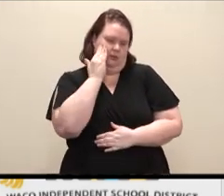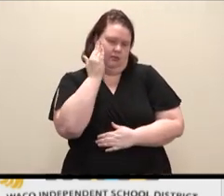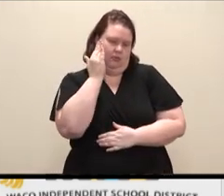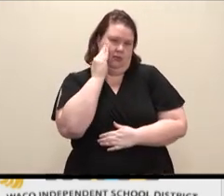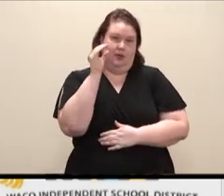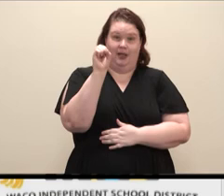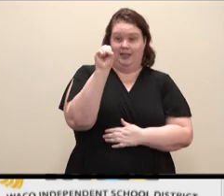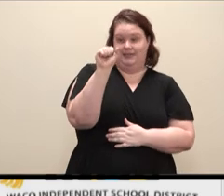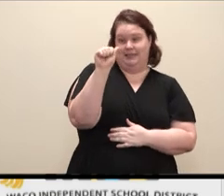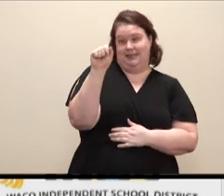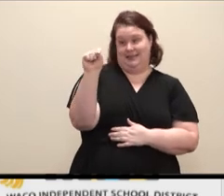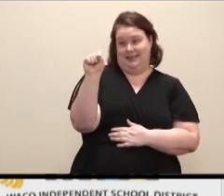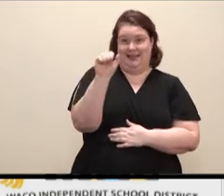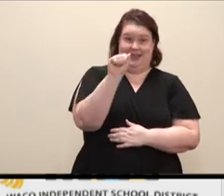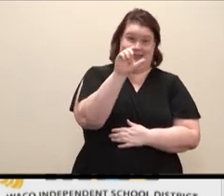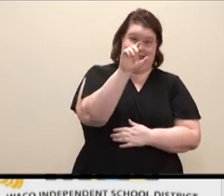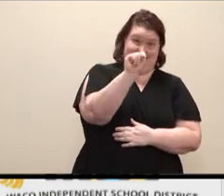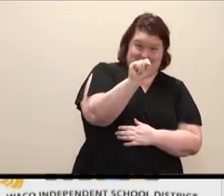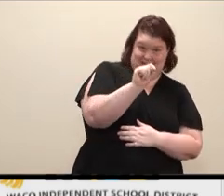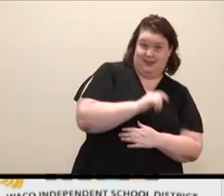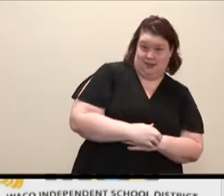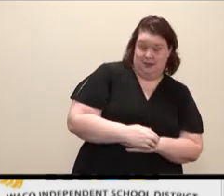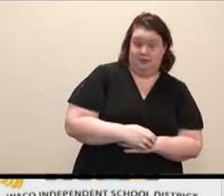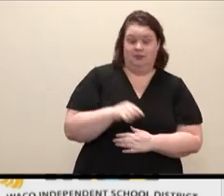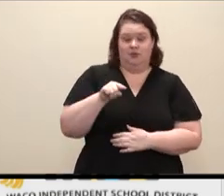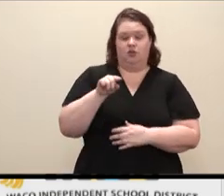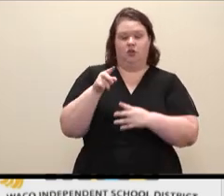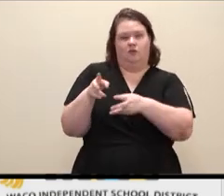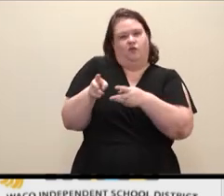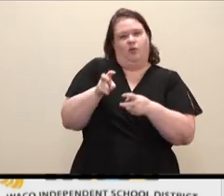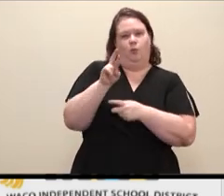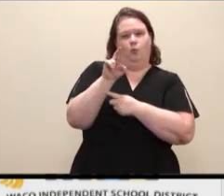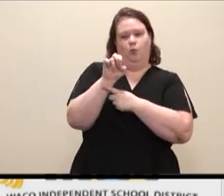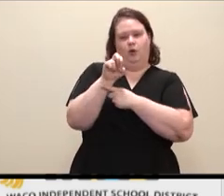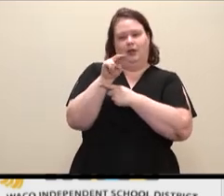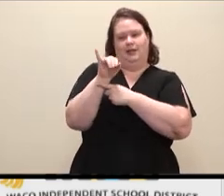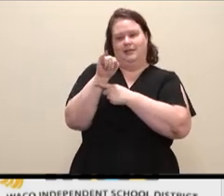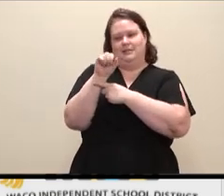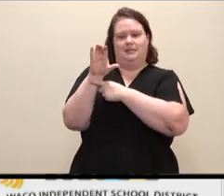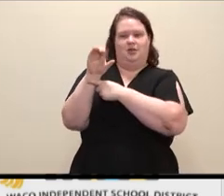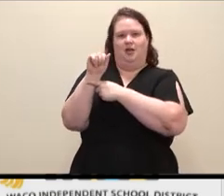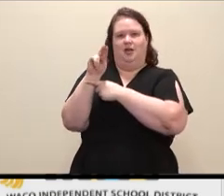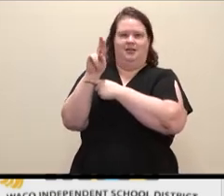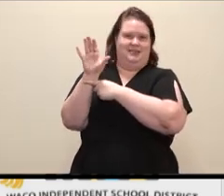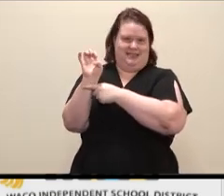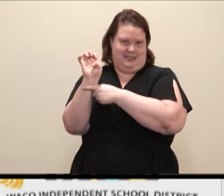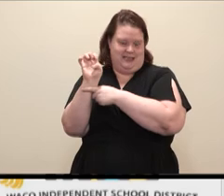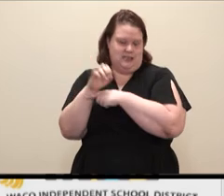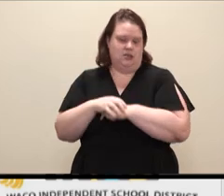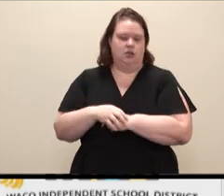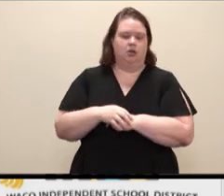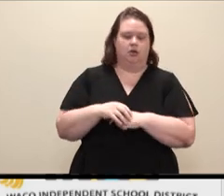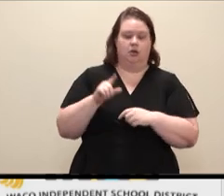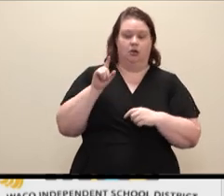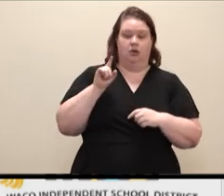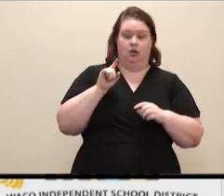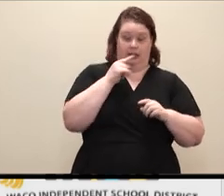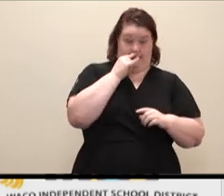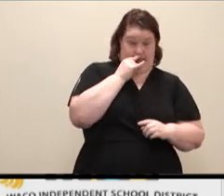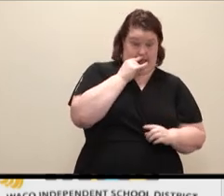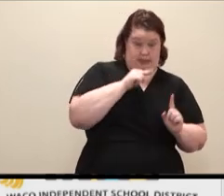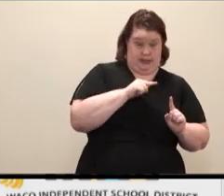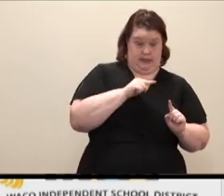like SAT, ACT, or that way. So this is Renaissance data, and a percentile is the student's ability compared to other